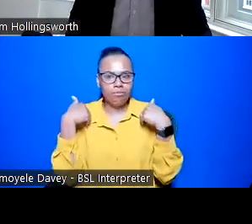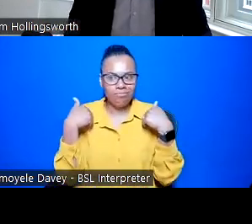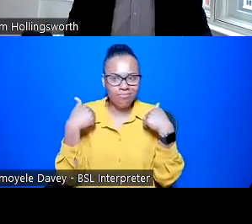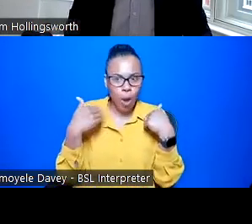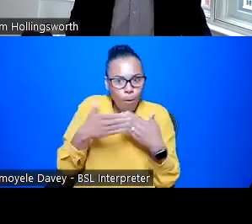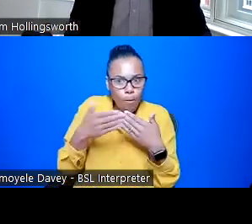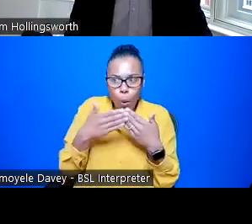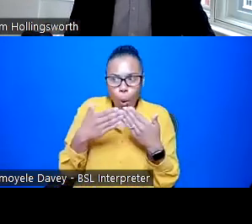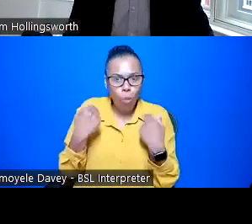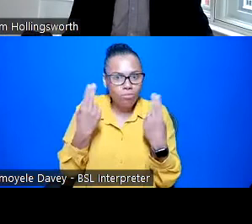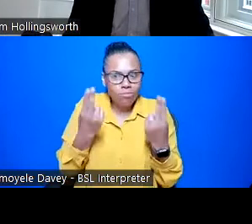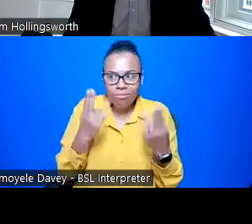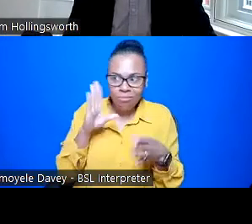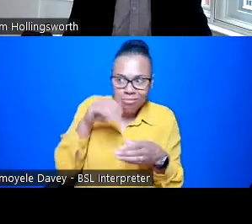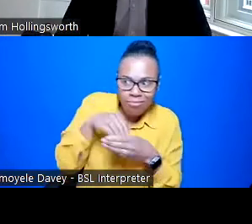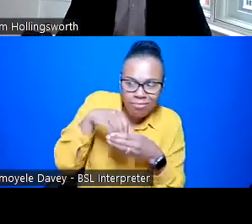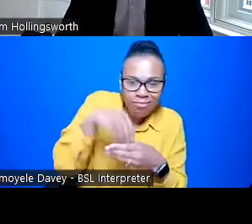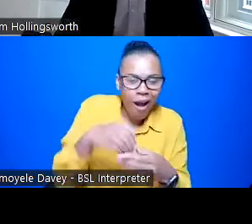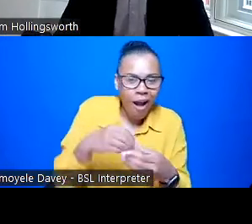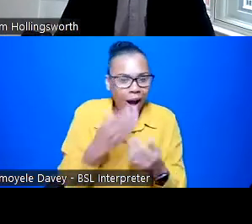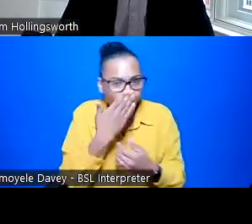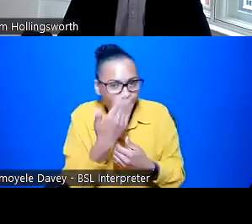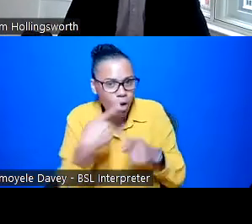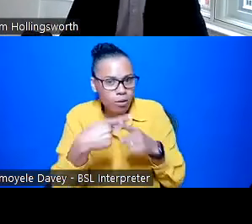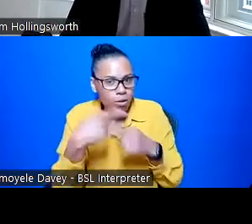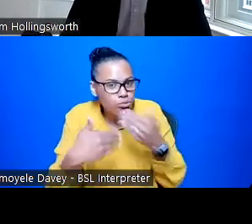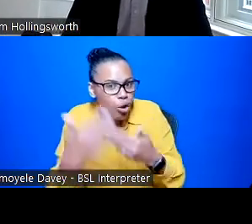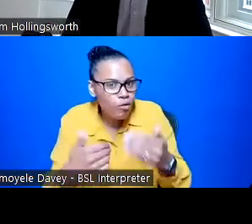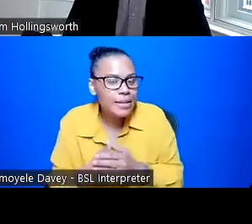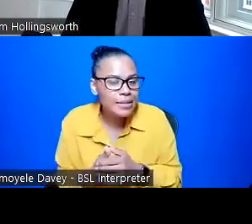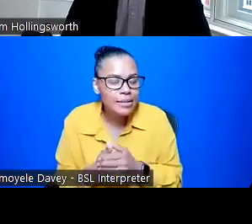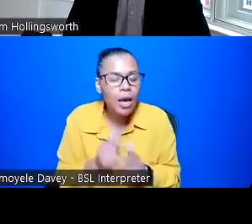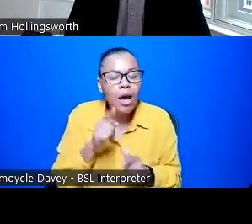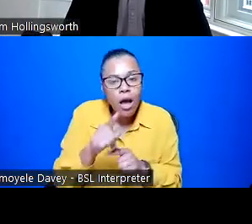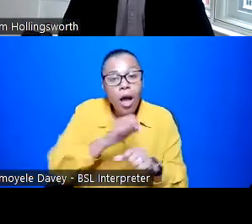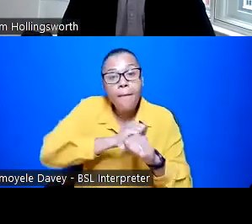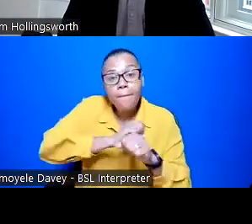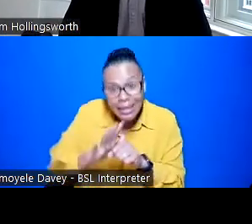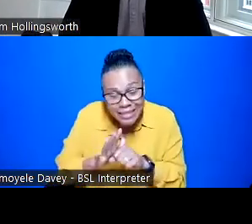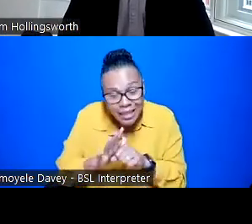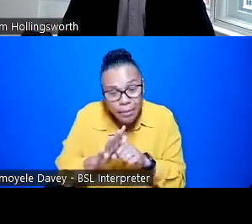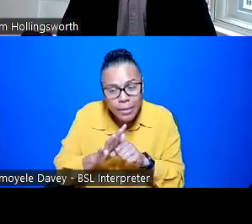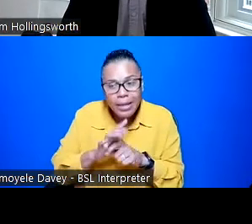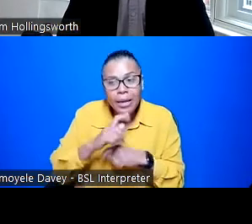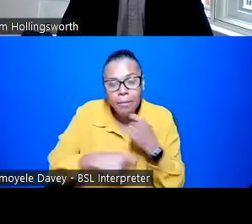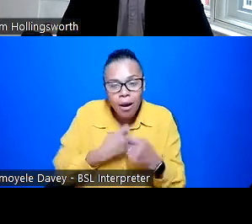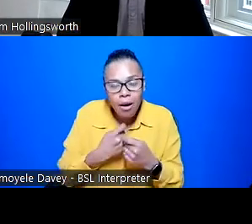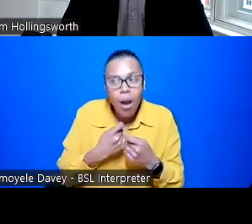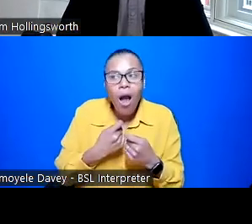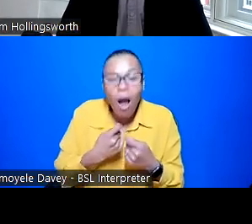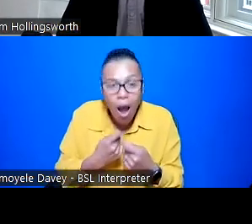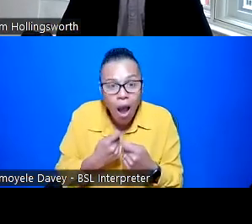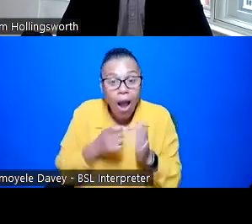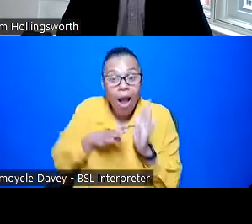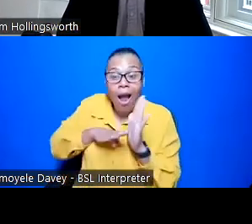a sign of some progress. What the pandemic has done, not only has it, you know, sort of put a halt on some of that